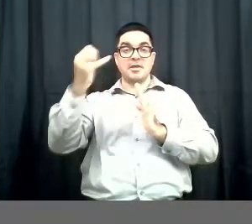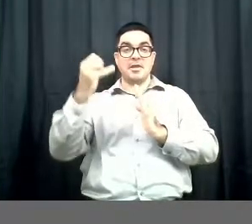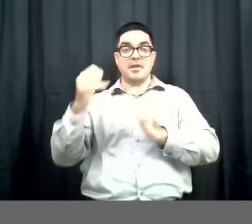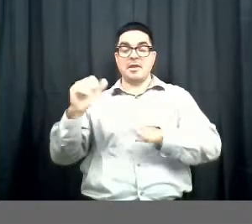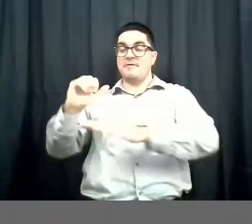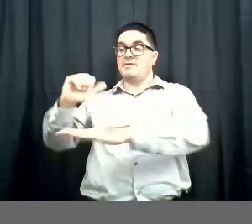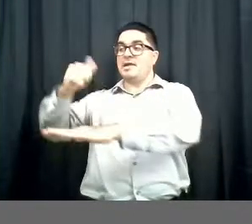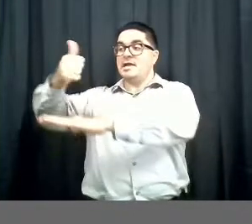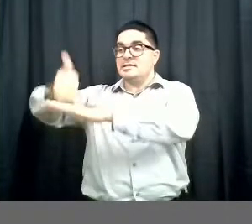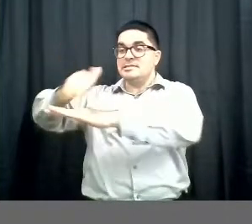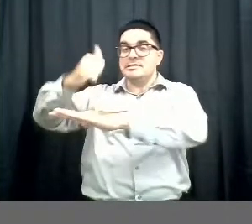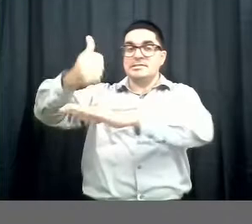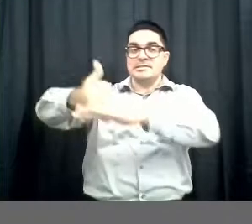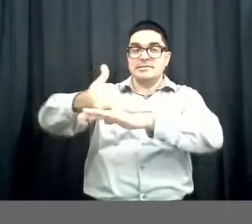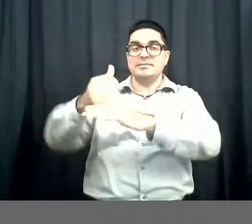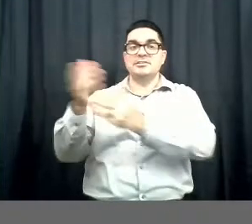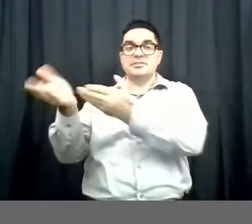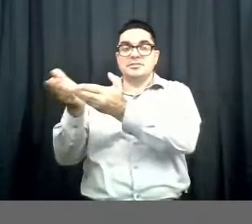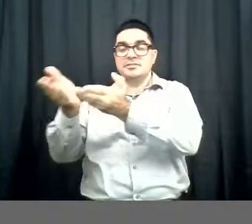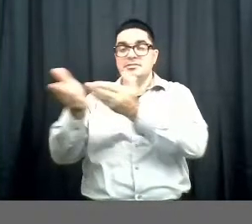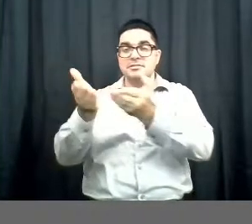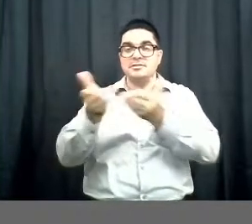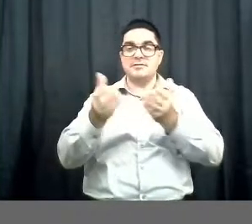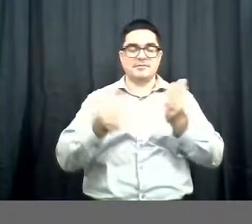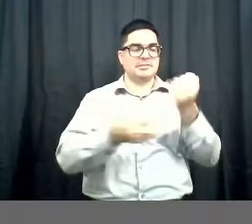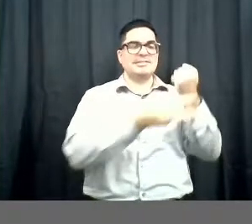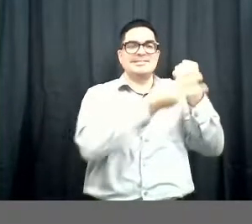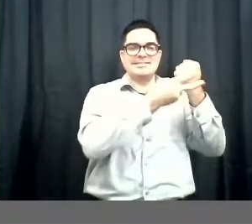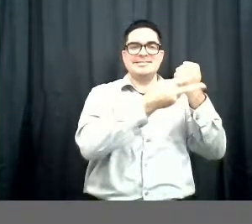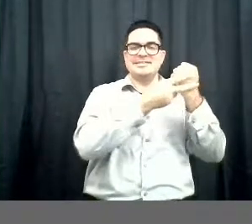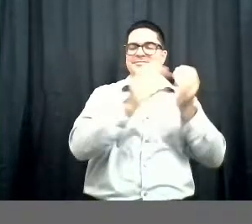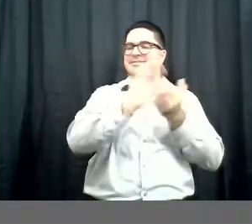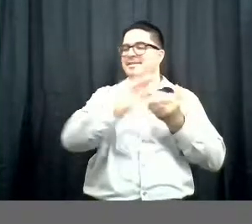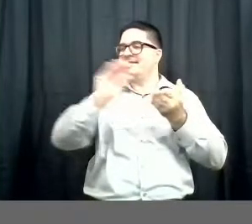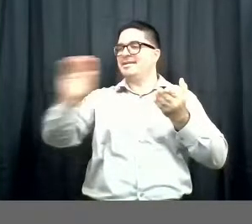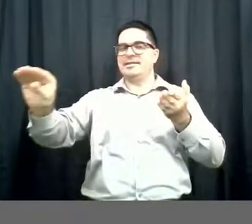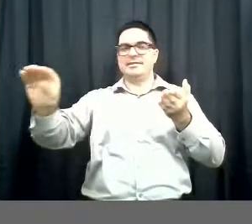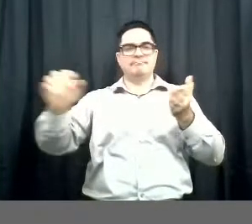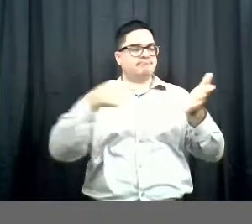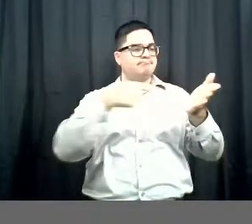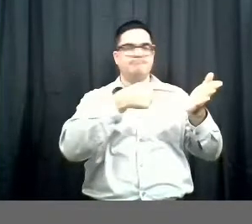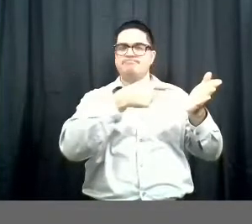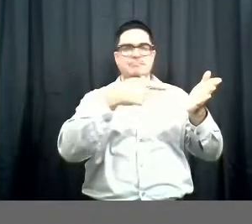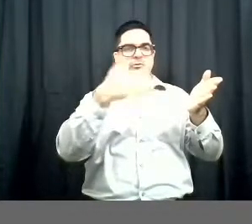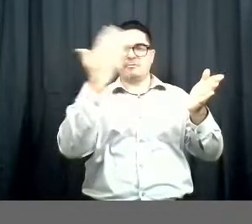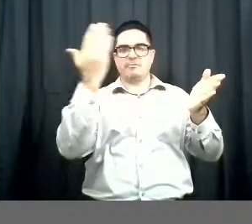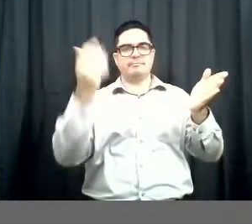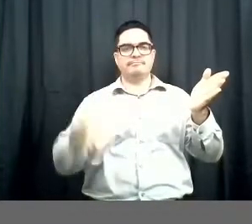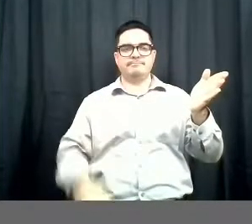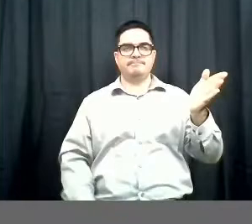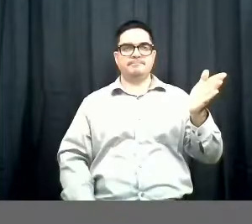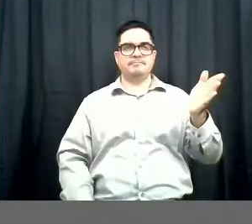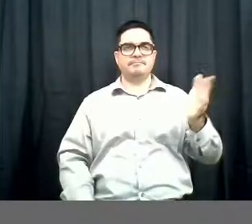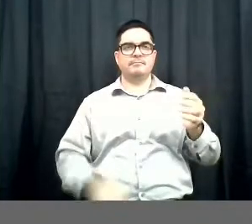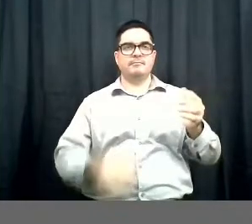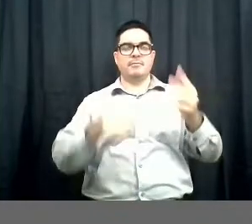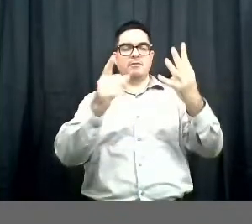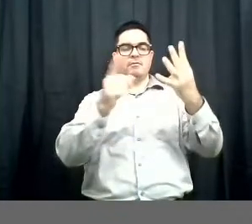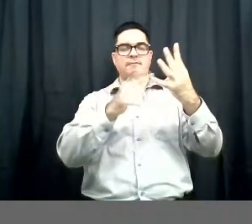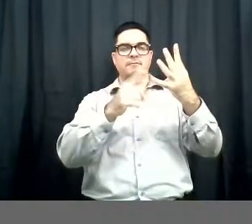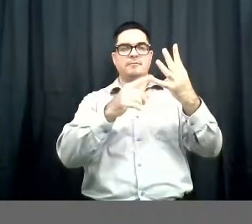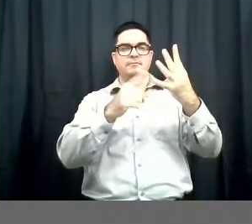essential, there's not even any payroll savings from those positions. Fourth, Act 80, in